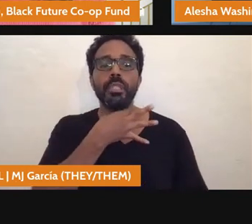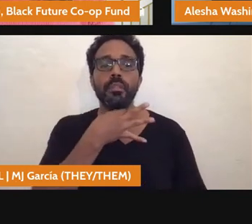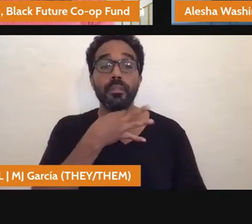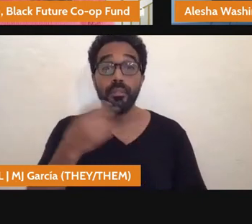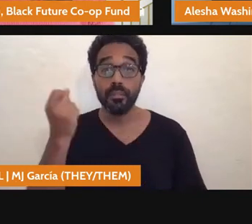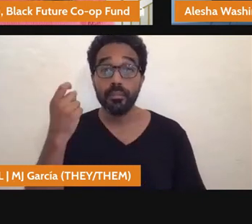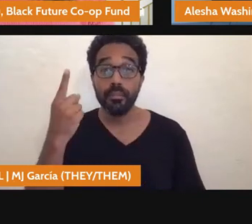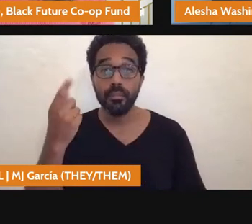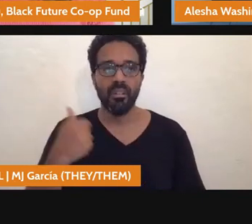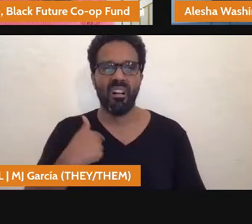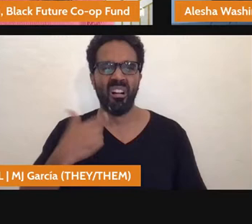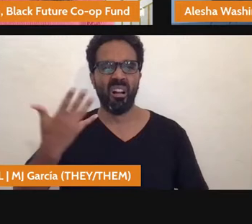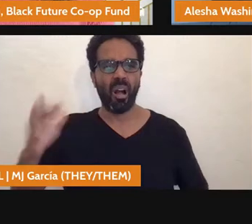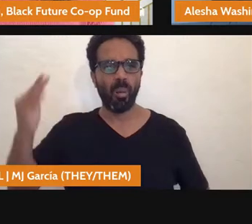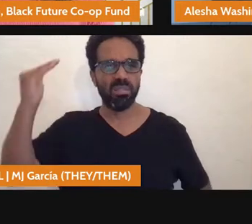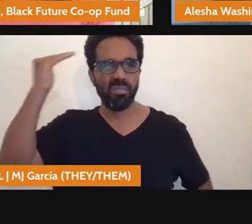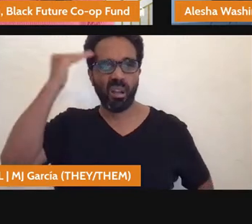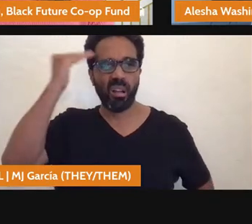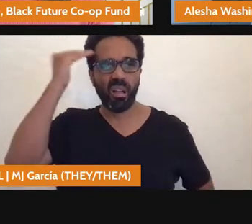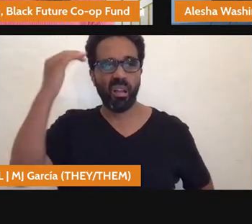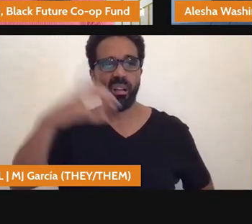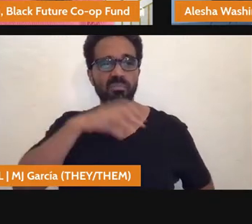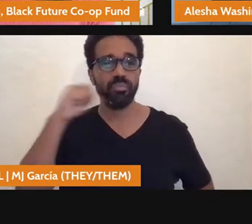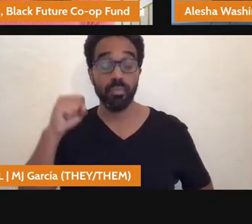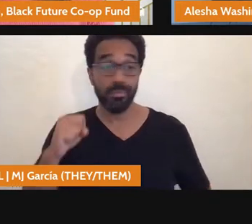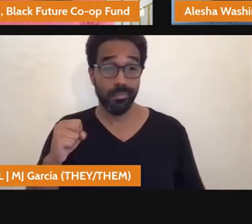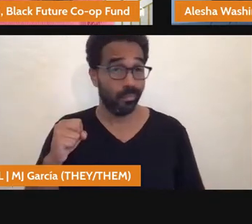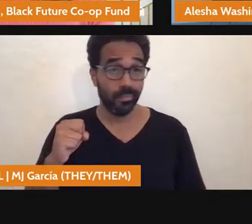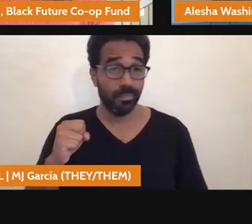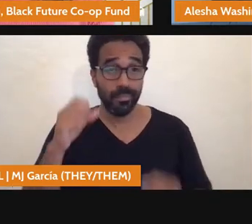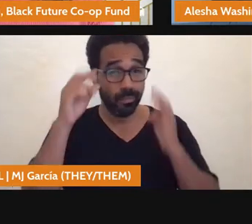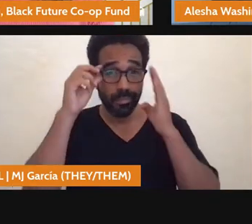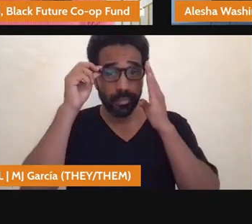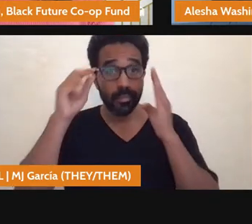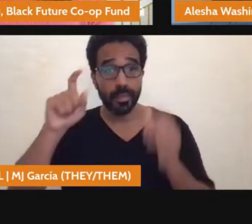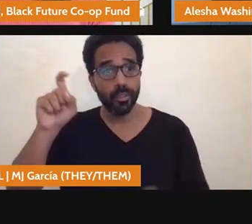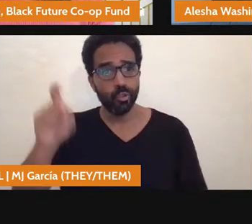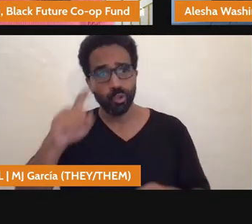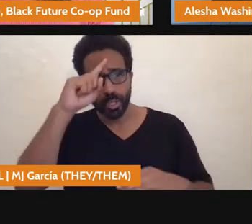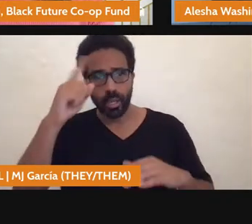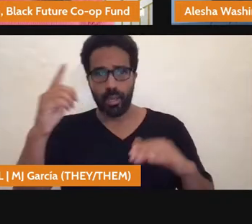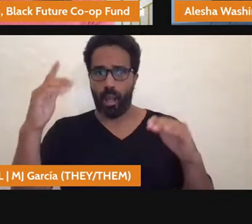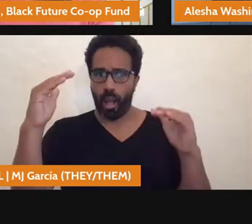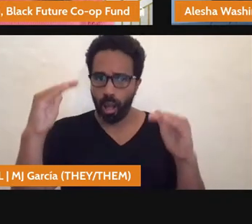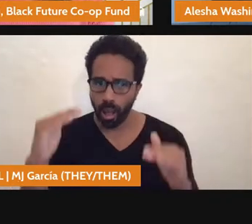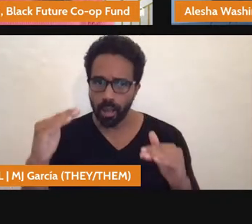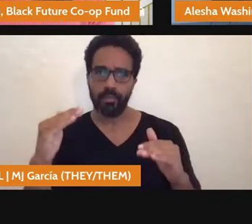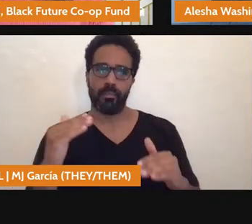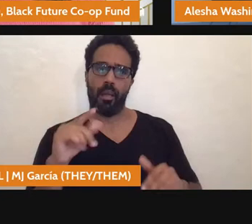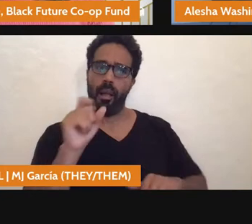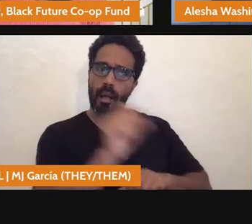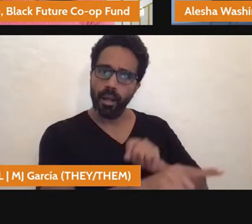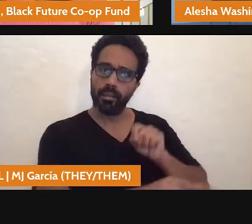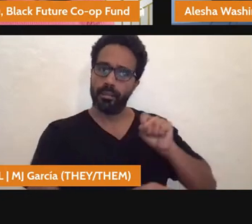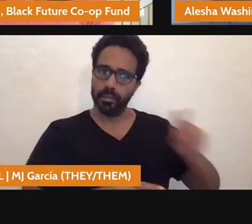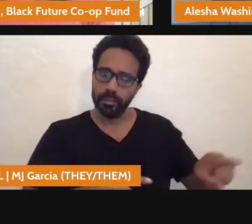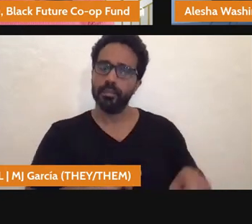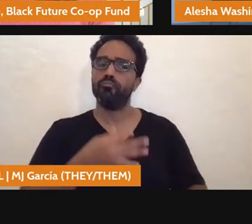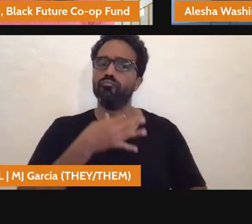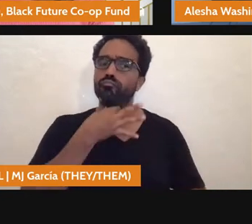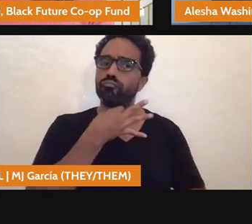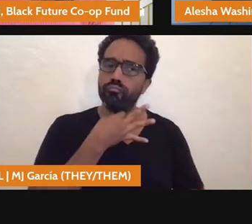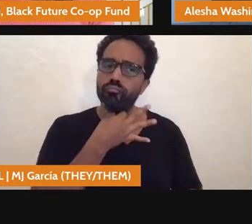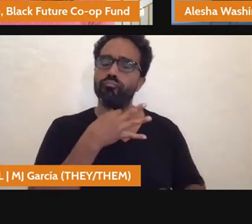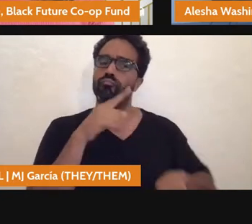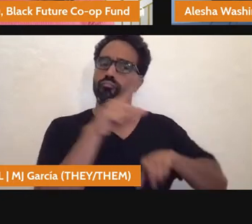you know what the issues are. You know, when we did school to prison pipeline funding, we funded